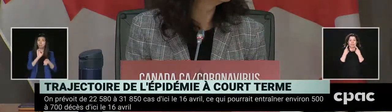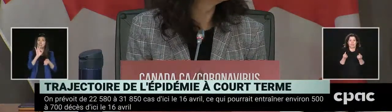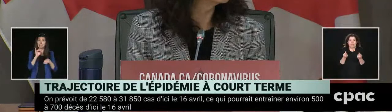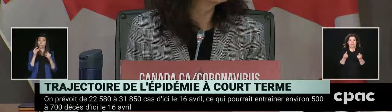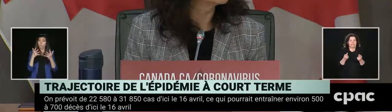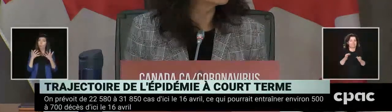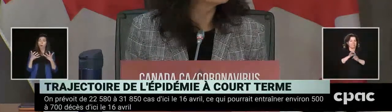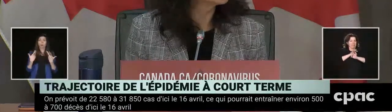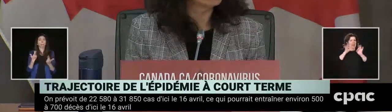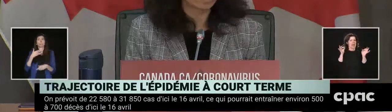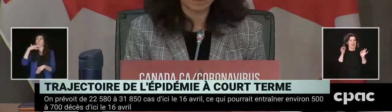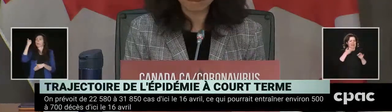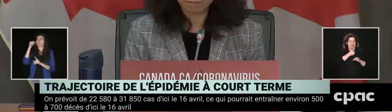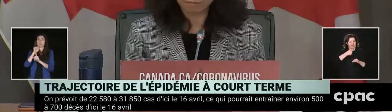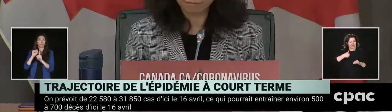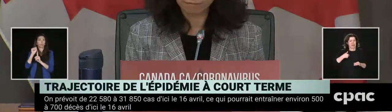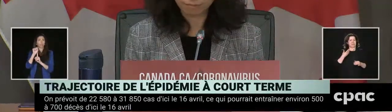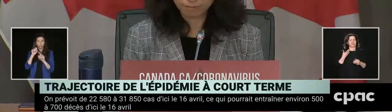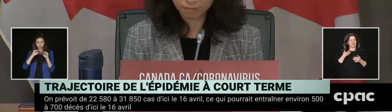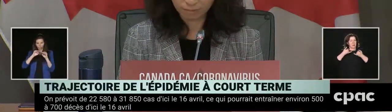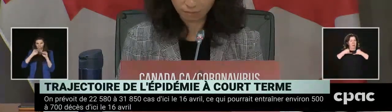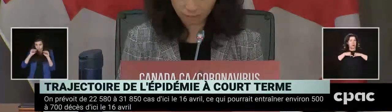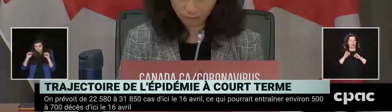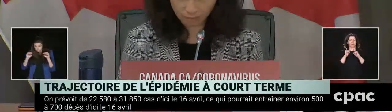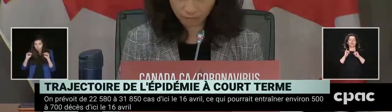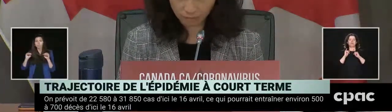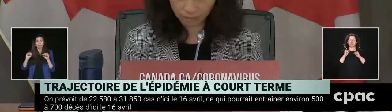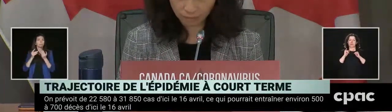and continue everything that we're doing now.